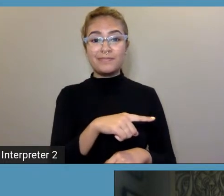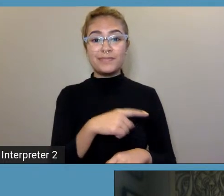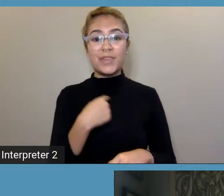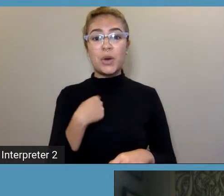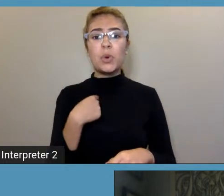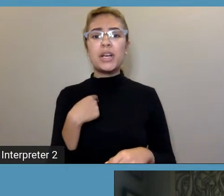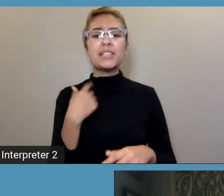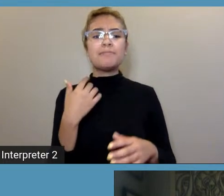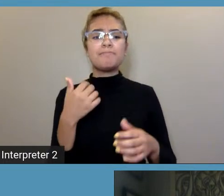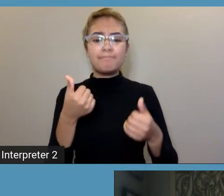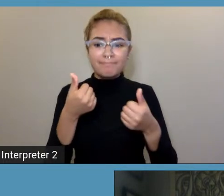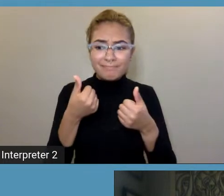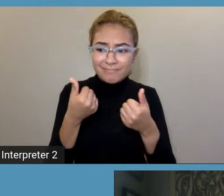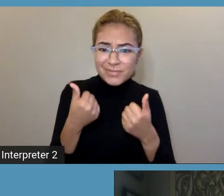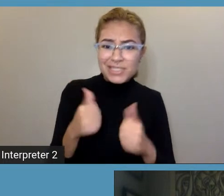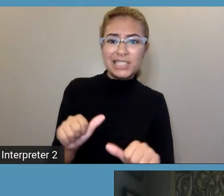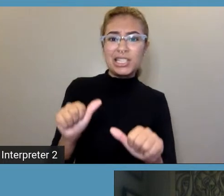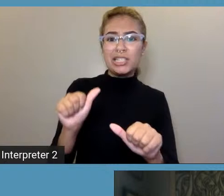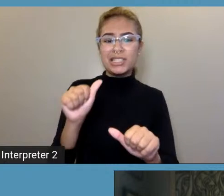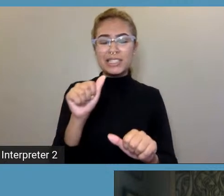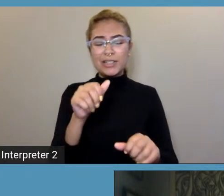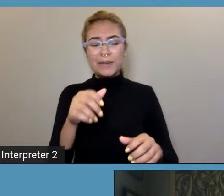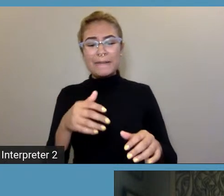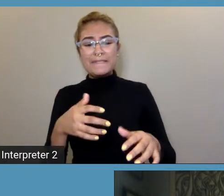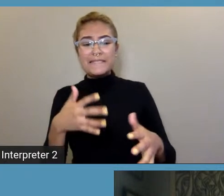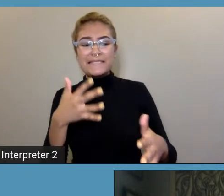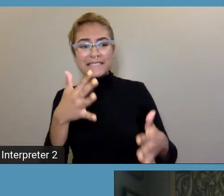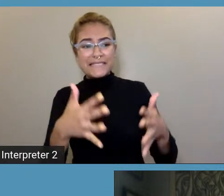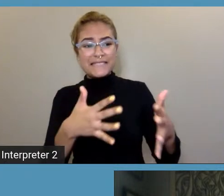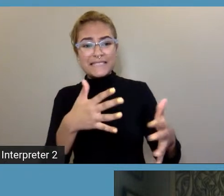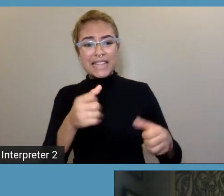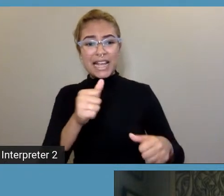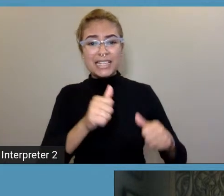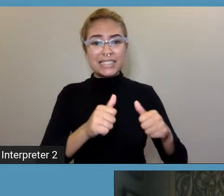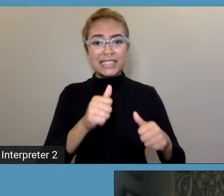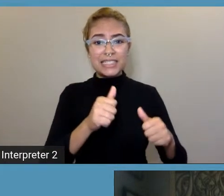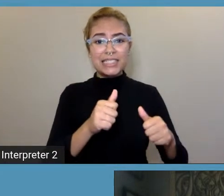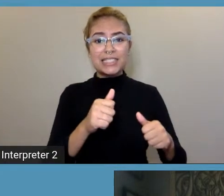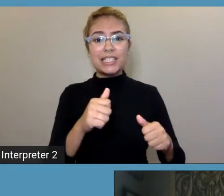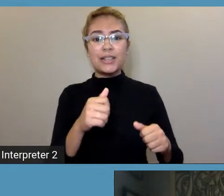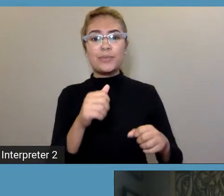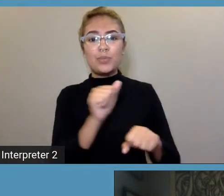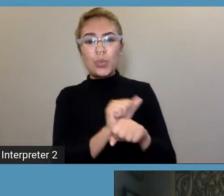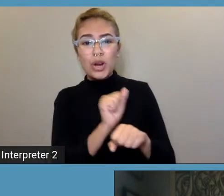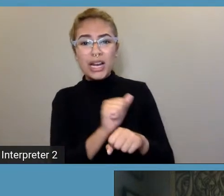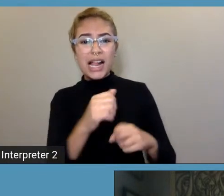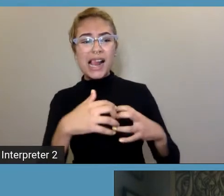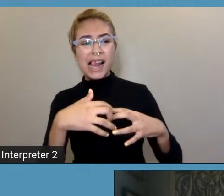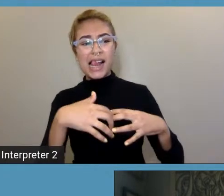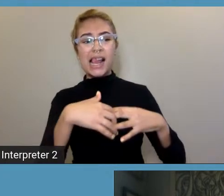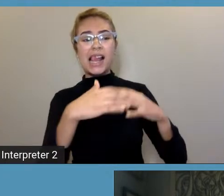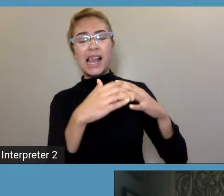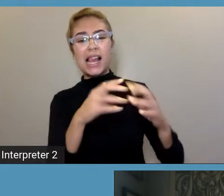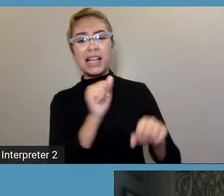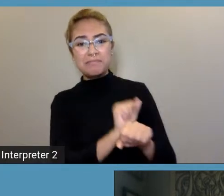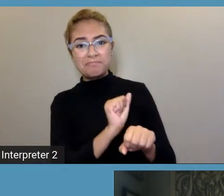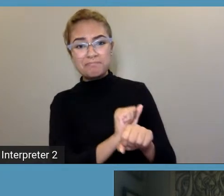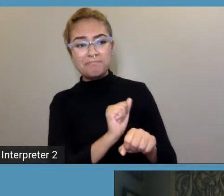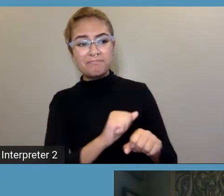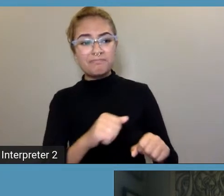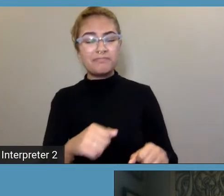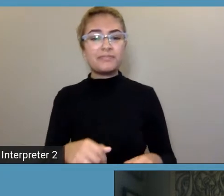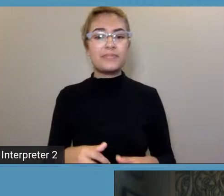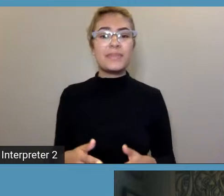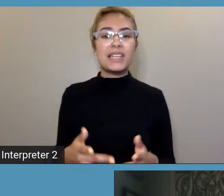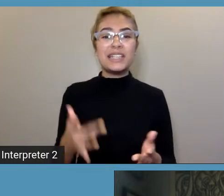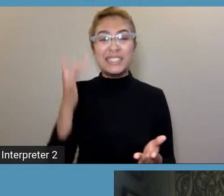a pirate ship. Our whole website is a bit of a pirate ship website, much to the annoyance of our